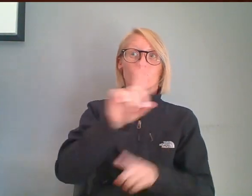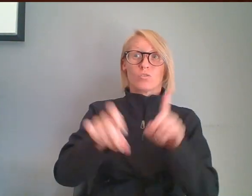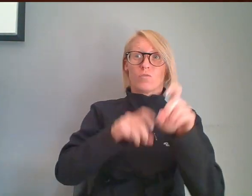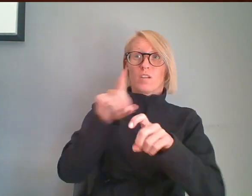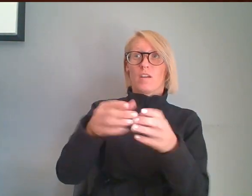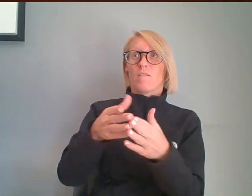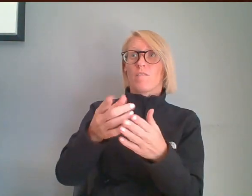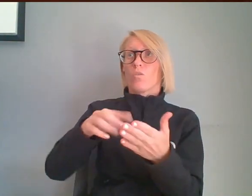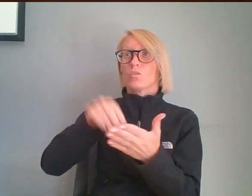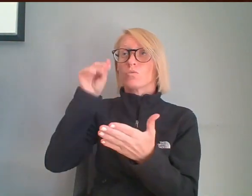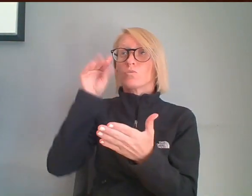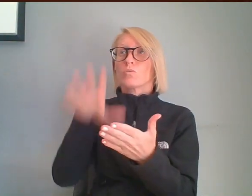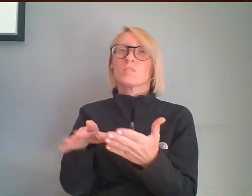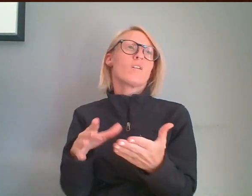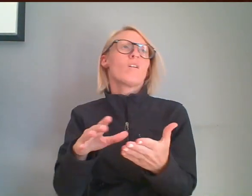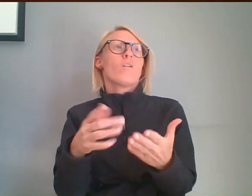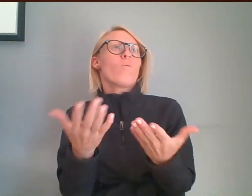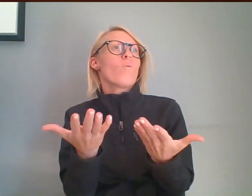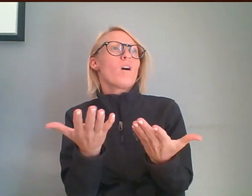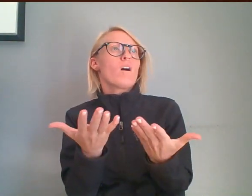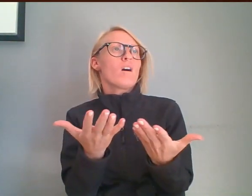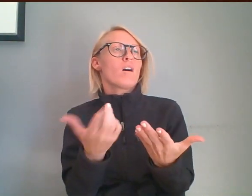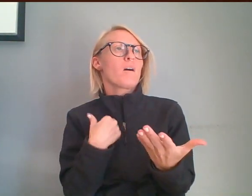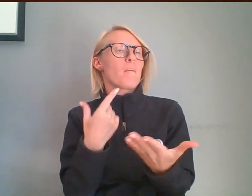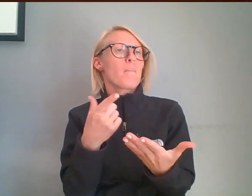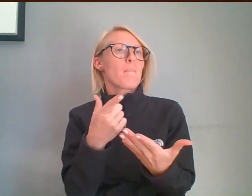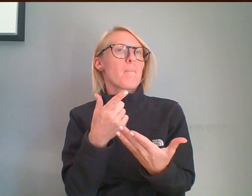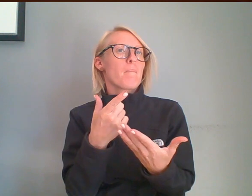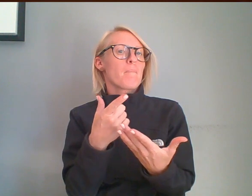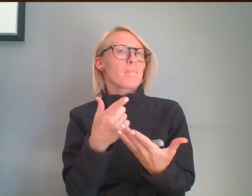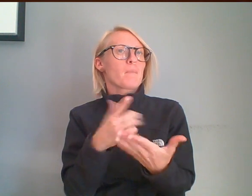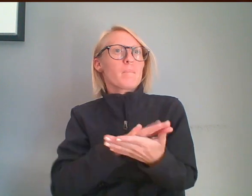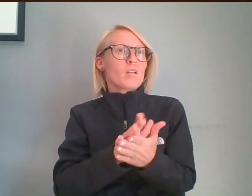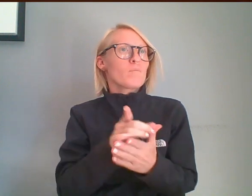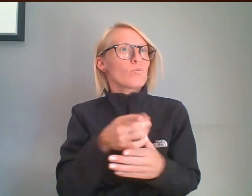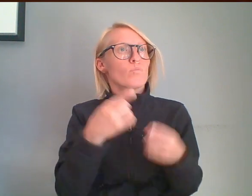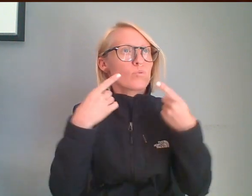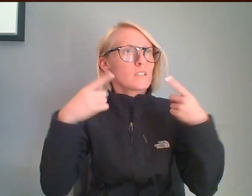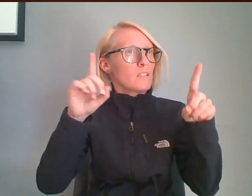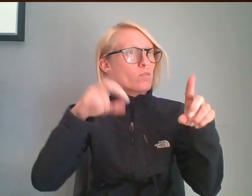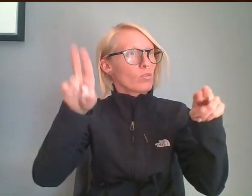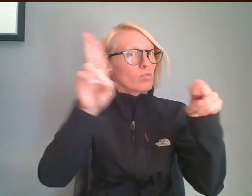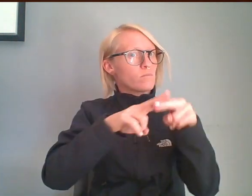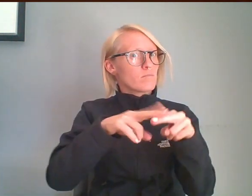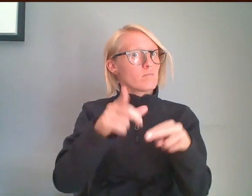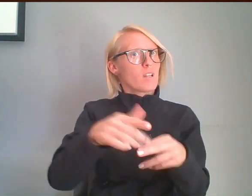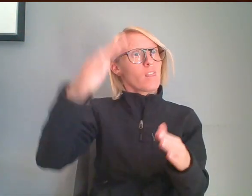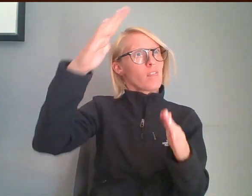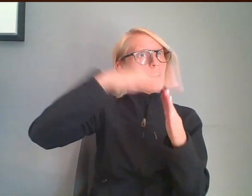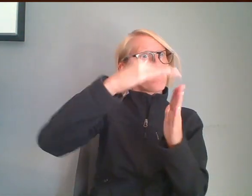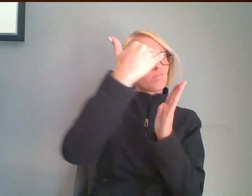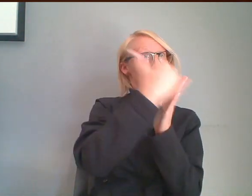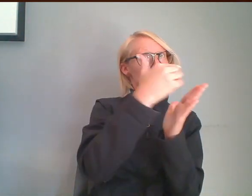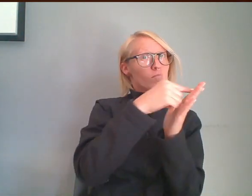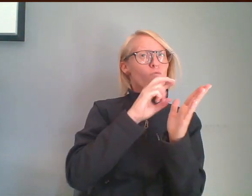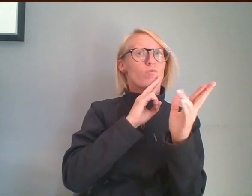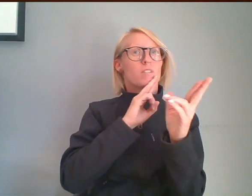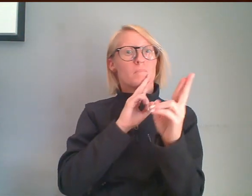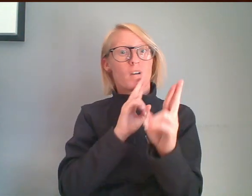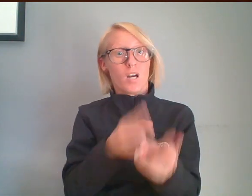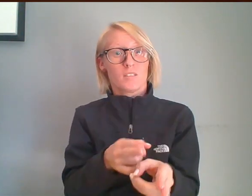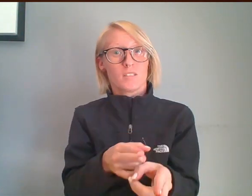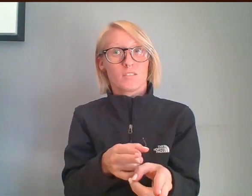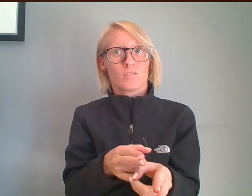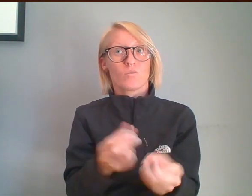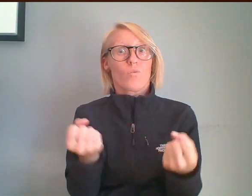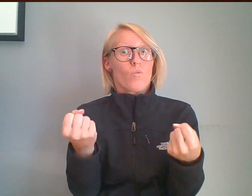to help make you more successful here? And at the top of that list was this notion of responding to cold calls. Does everybody know what a